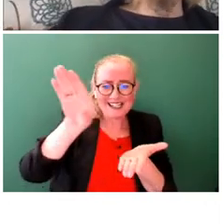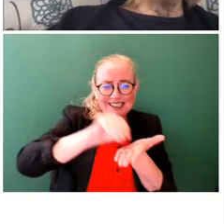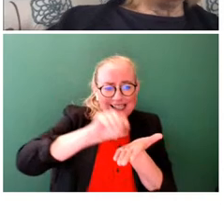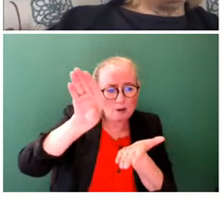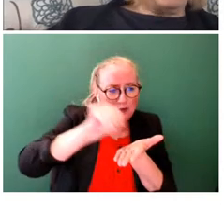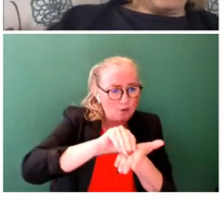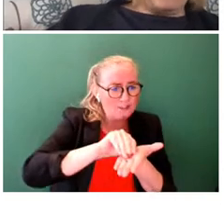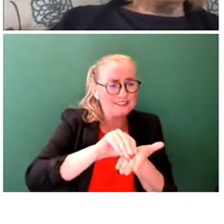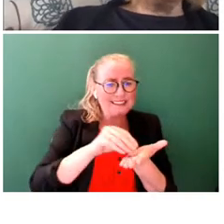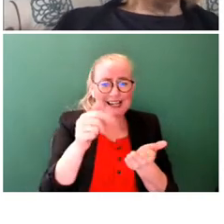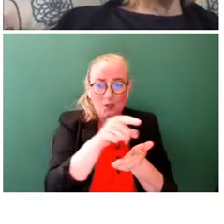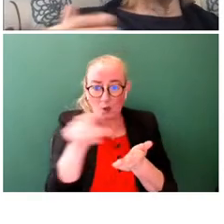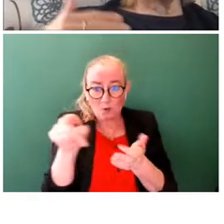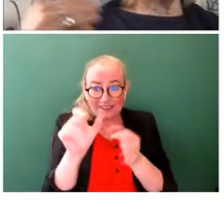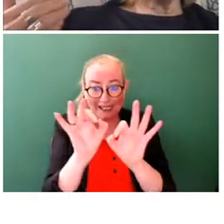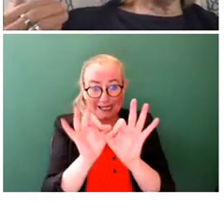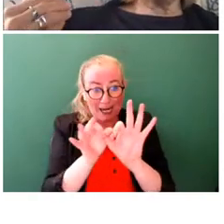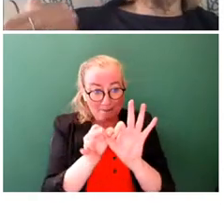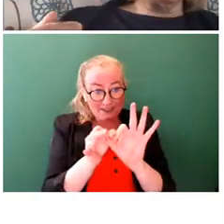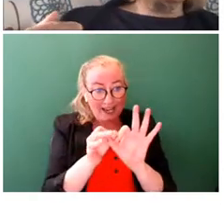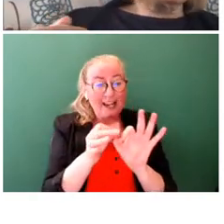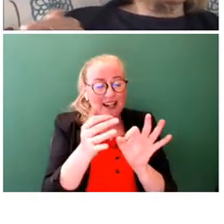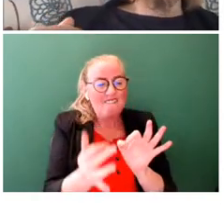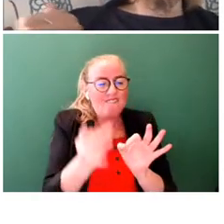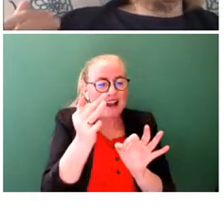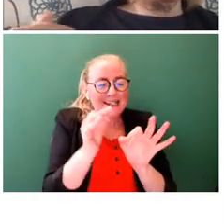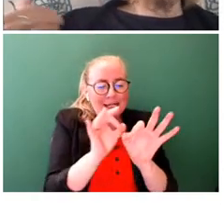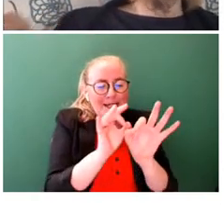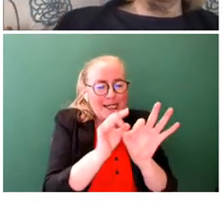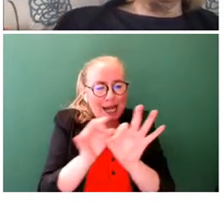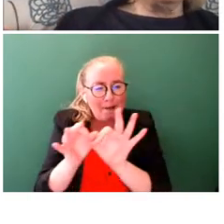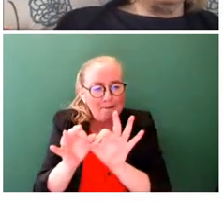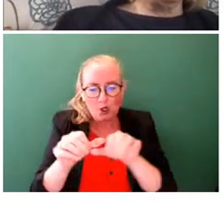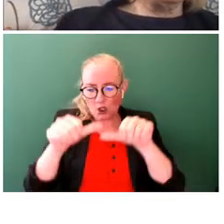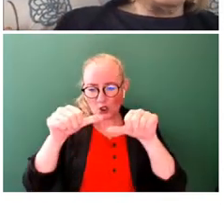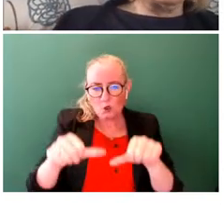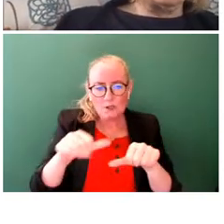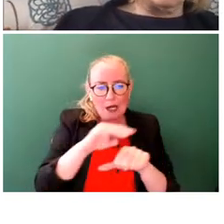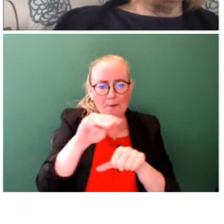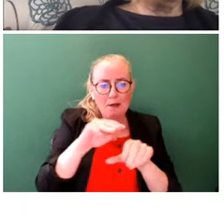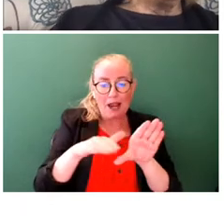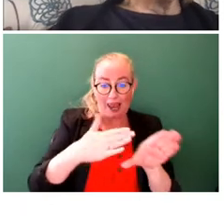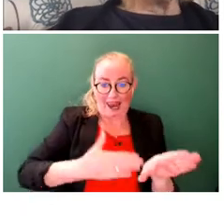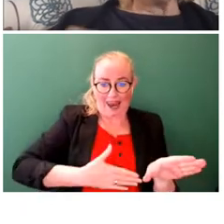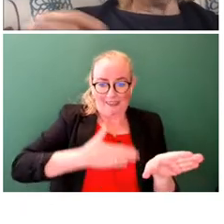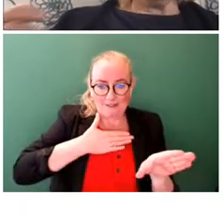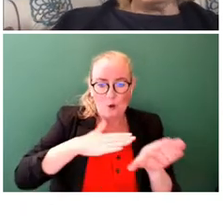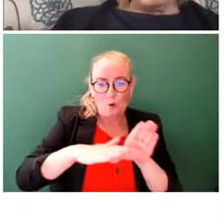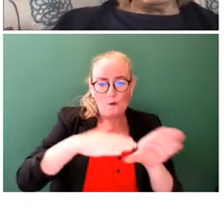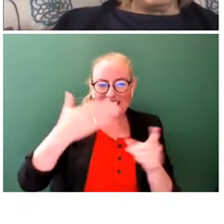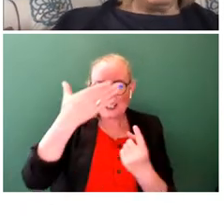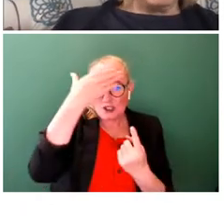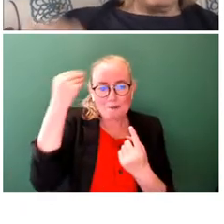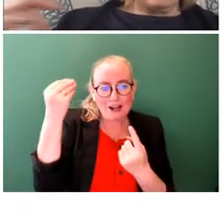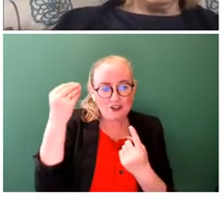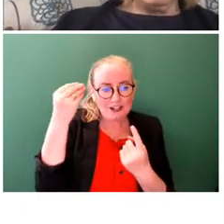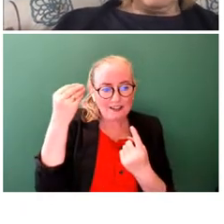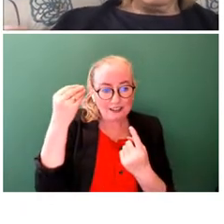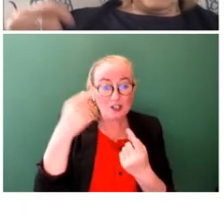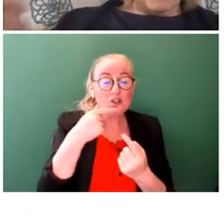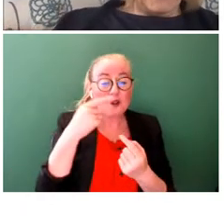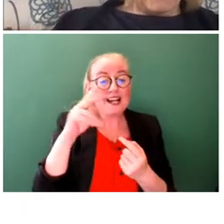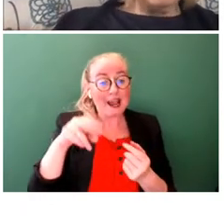game store, and finding ones that are particularly suited for people with living with dementia. So if you if we go